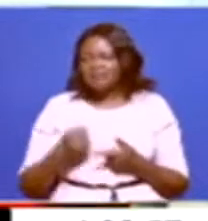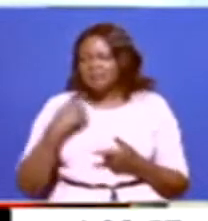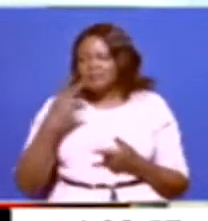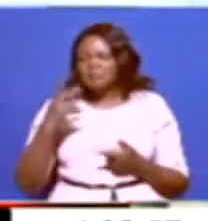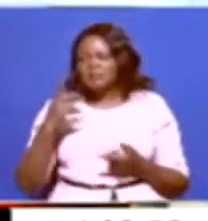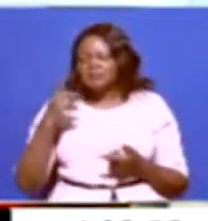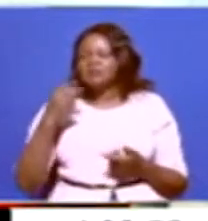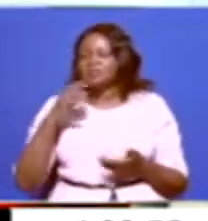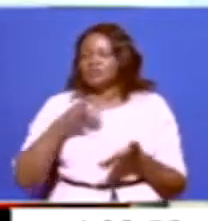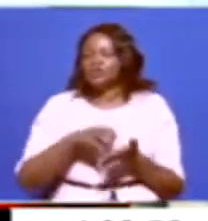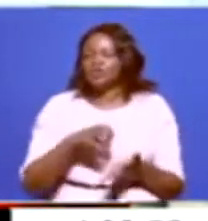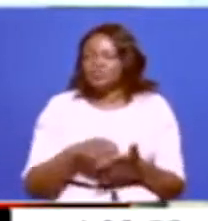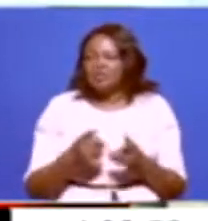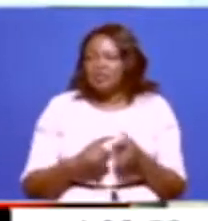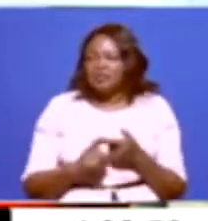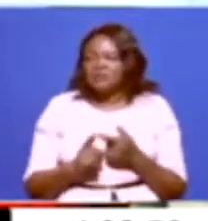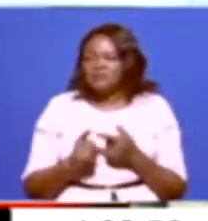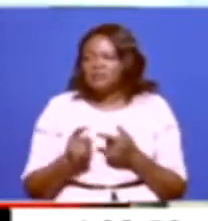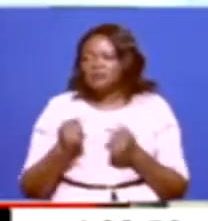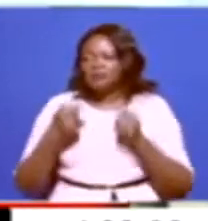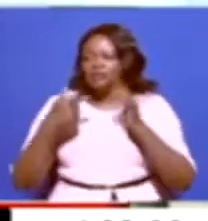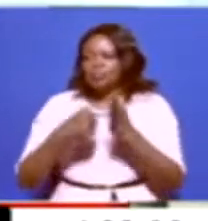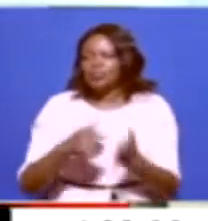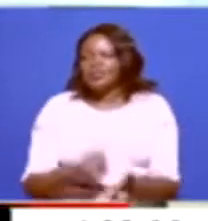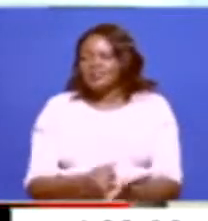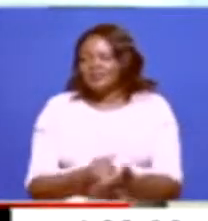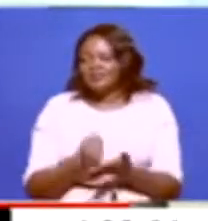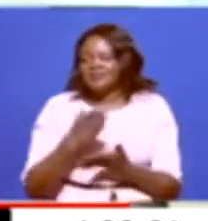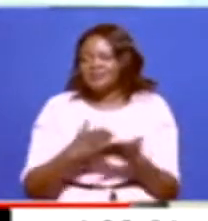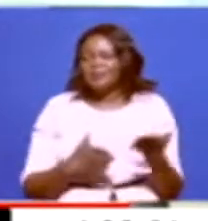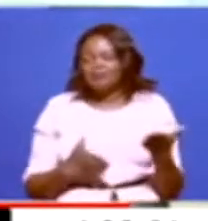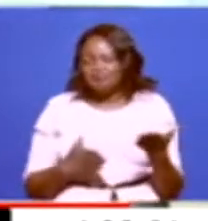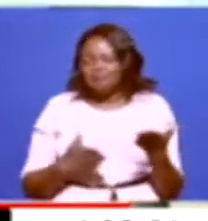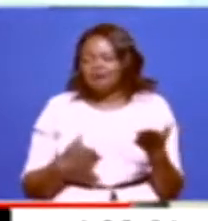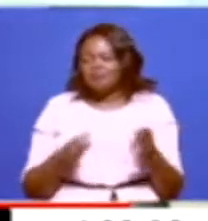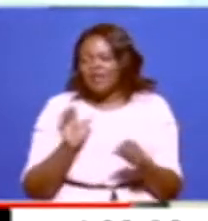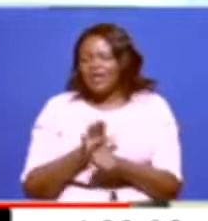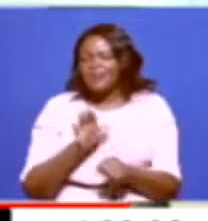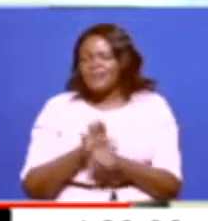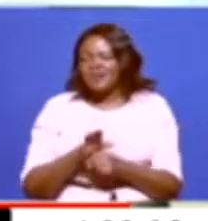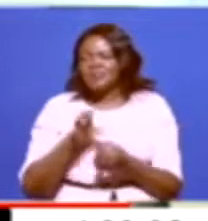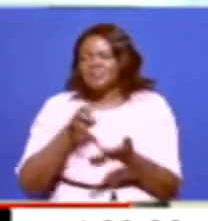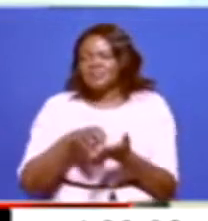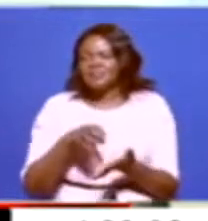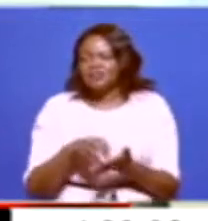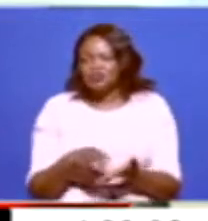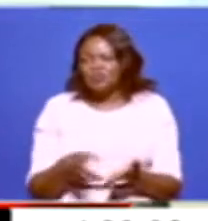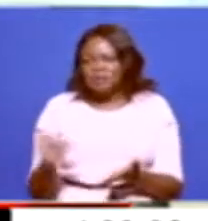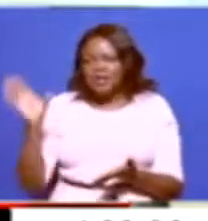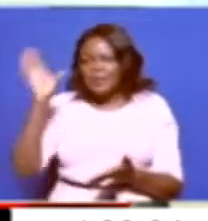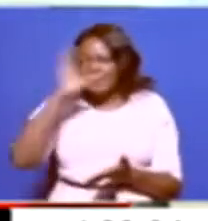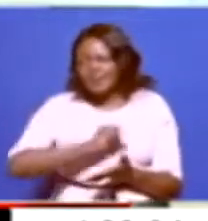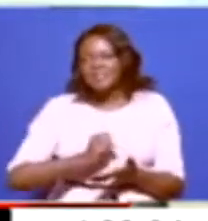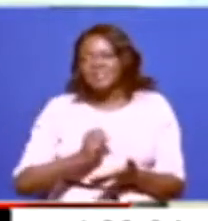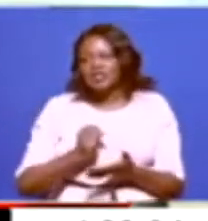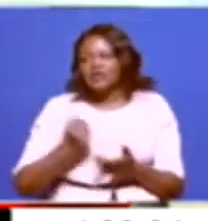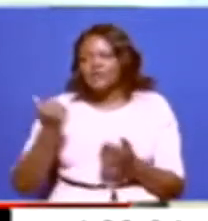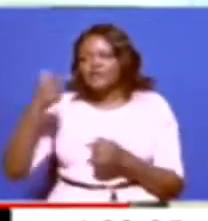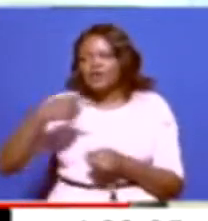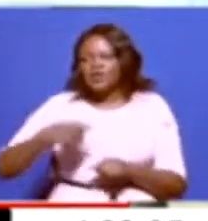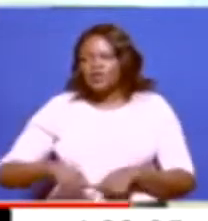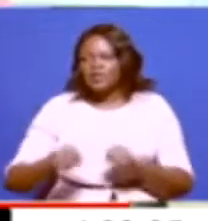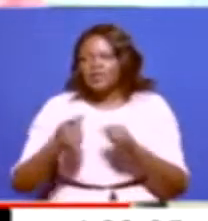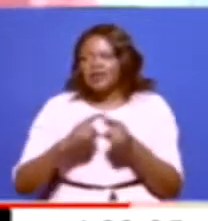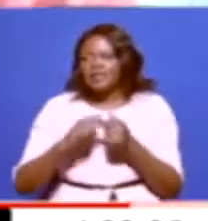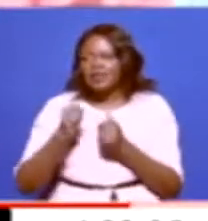situation. And the spot check has revealed that some of the actually many stations still lack that basic commodity, the fuel. While those